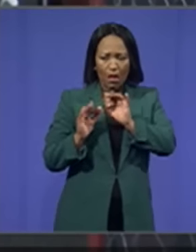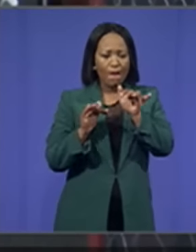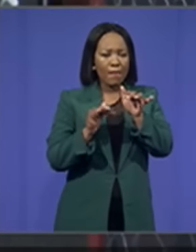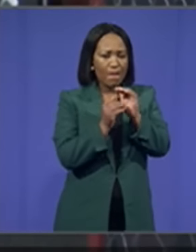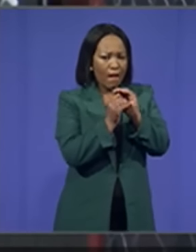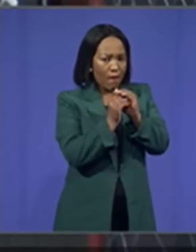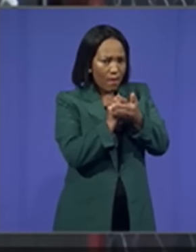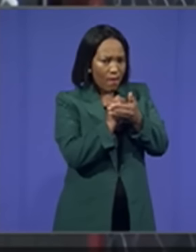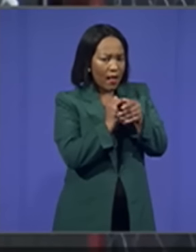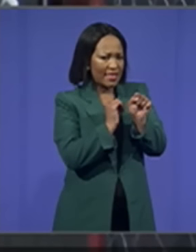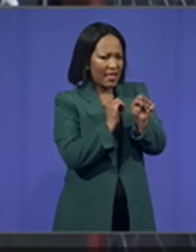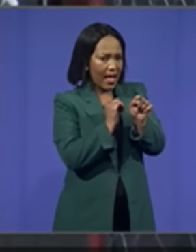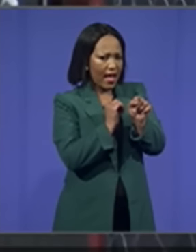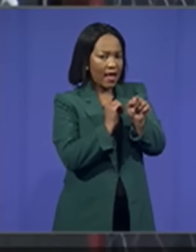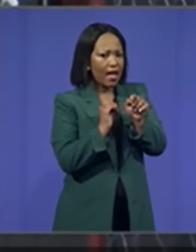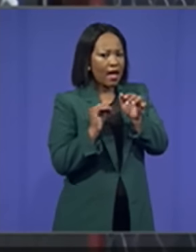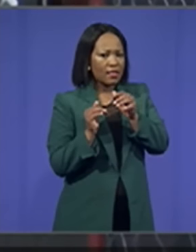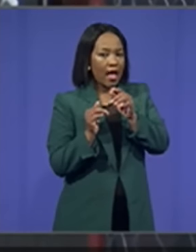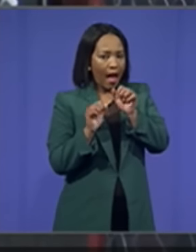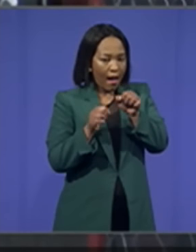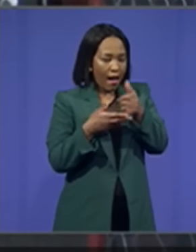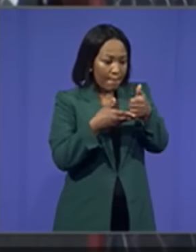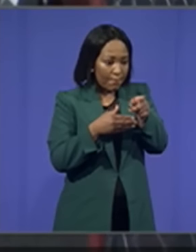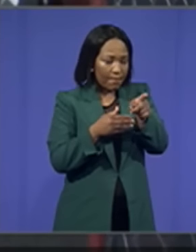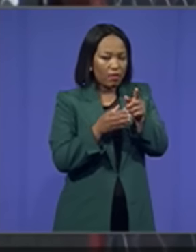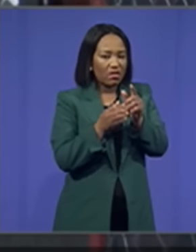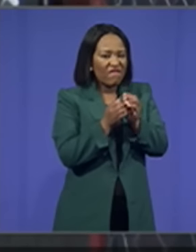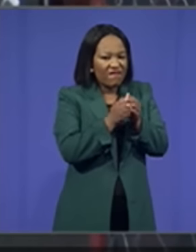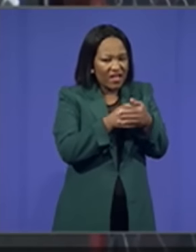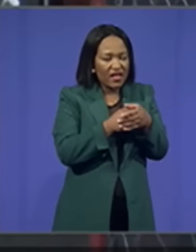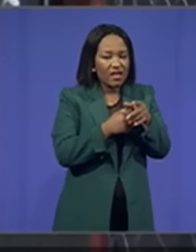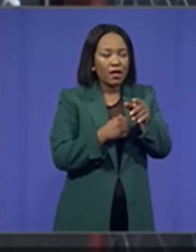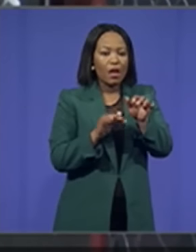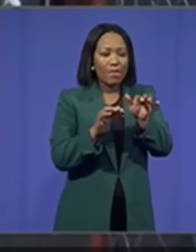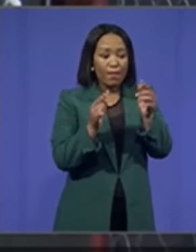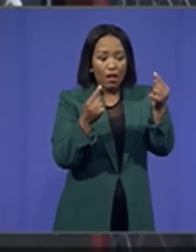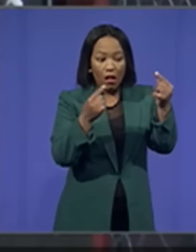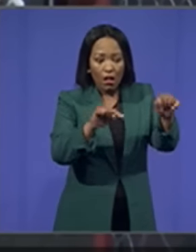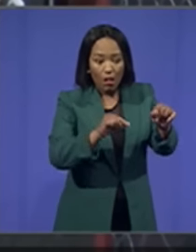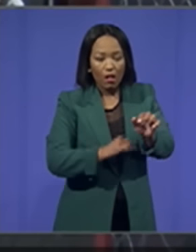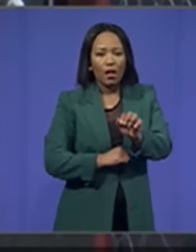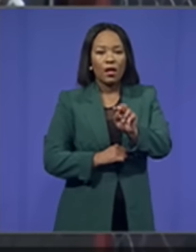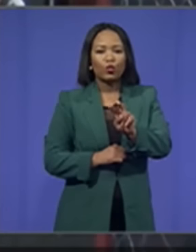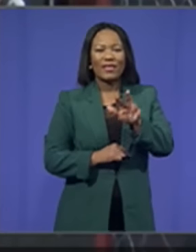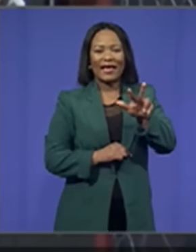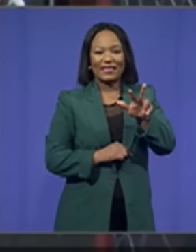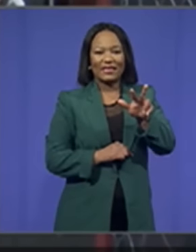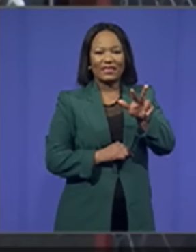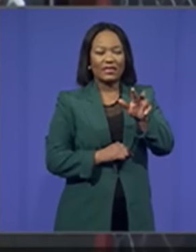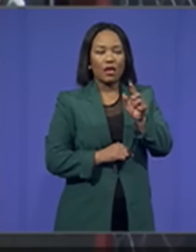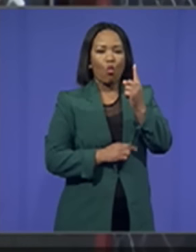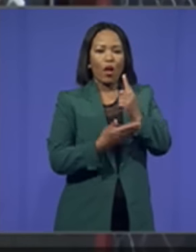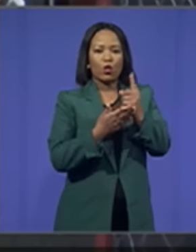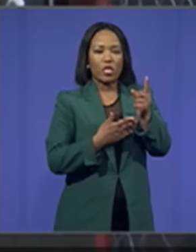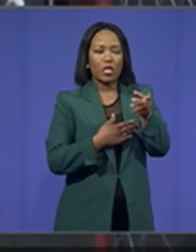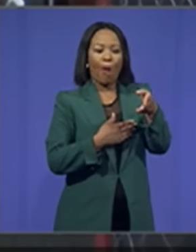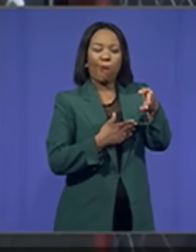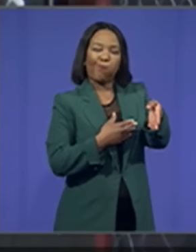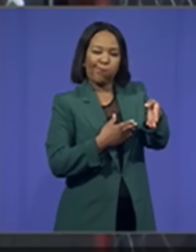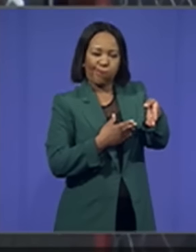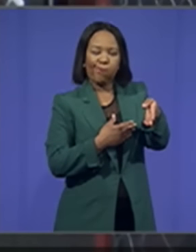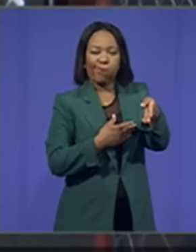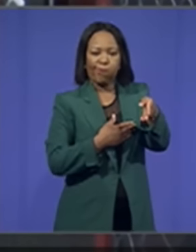phallela sebakeng seo, mme ka nnete sebakeng seo ke mo re fumaneng batho ba ka bang 28 be ilong hore ho hona le beke ba se ba le sebakeng seno,